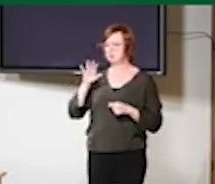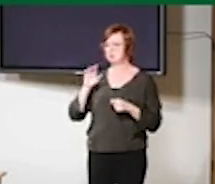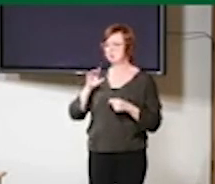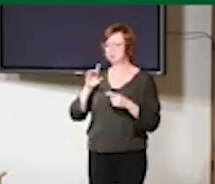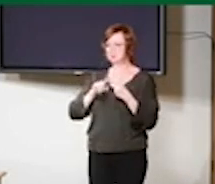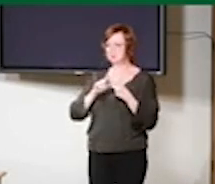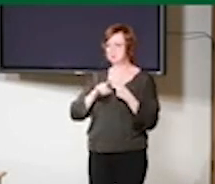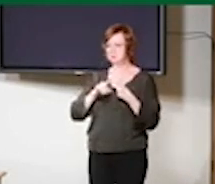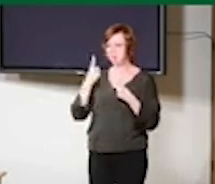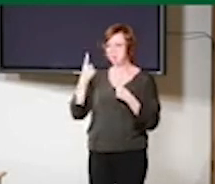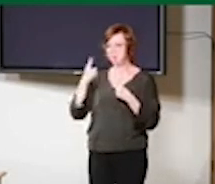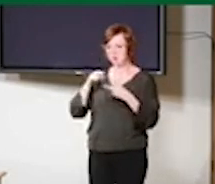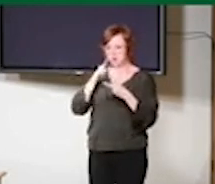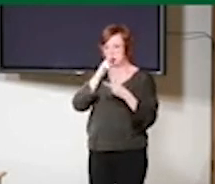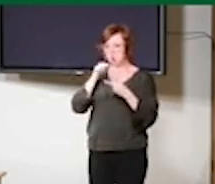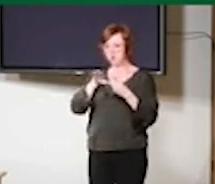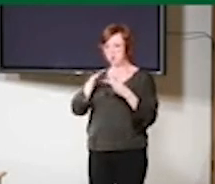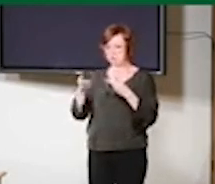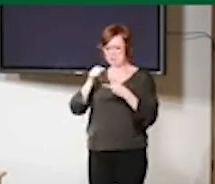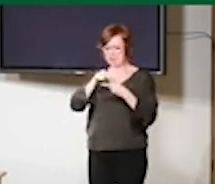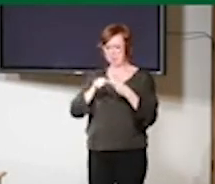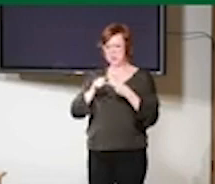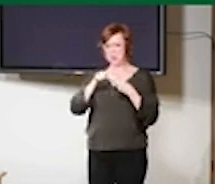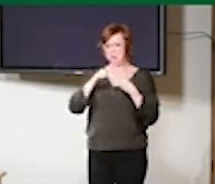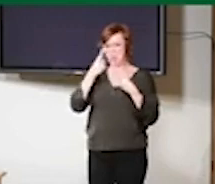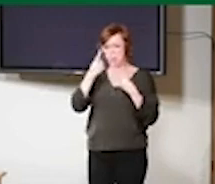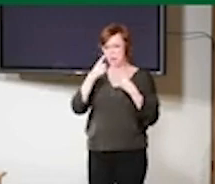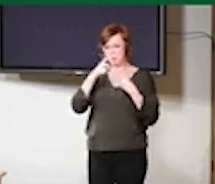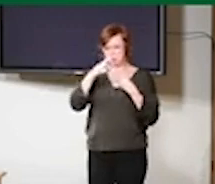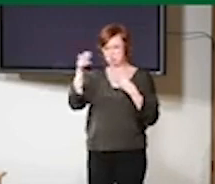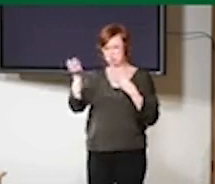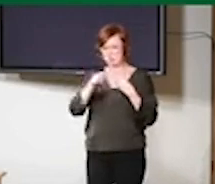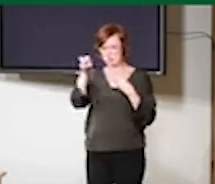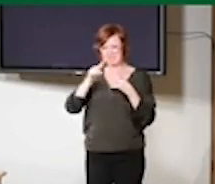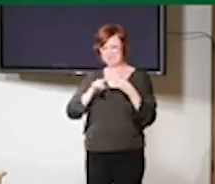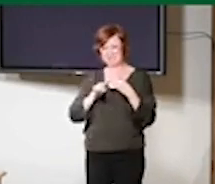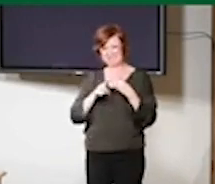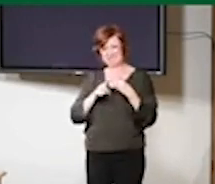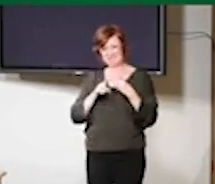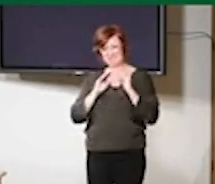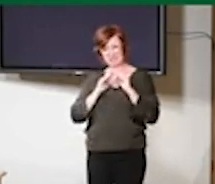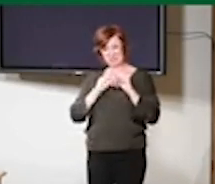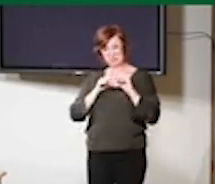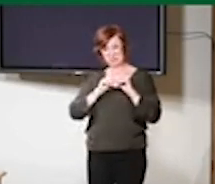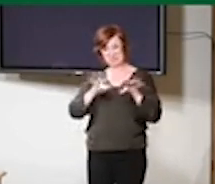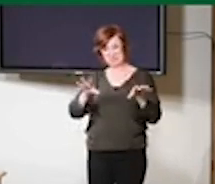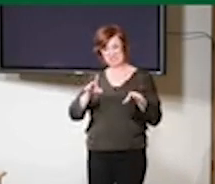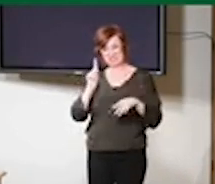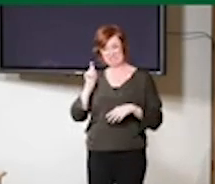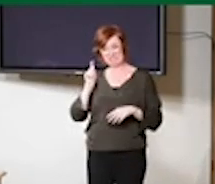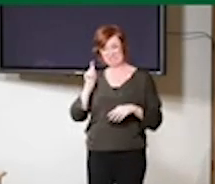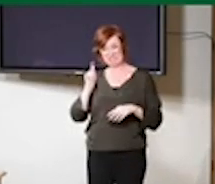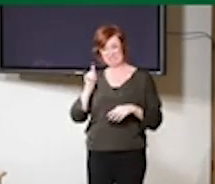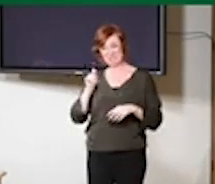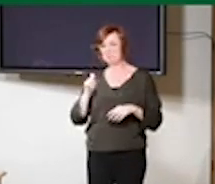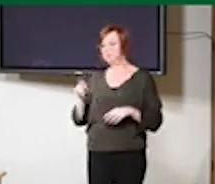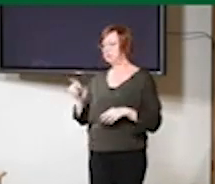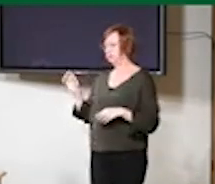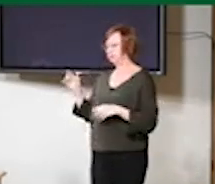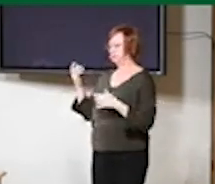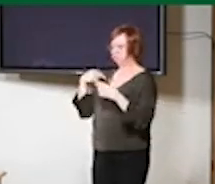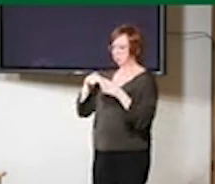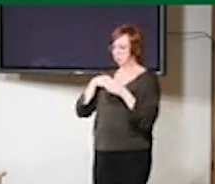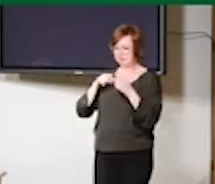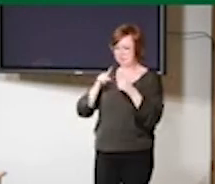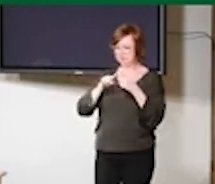the same for the other one. So is the second death, was that community transmission related? Yeah. So we're completing the investigations on the